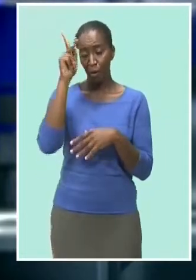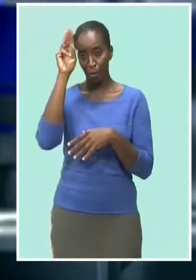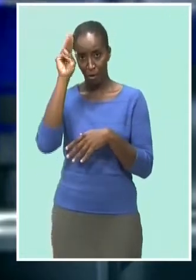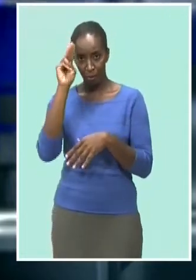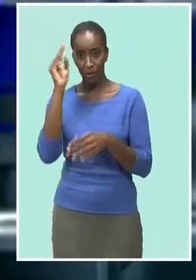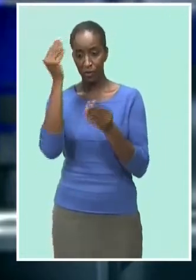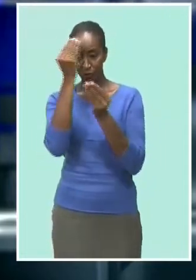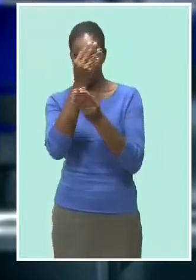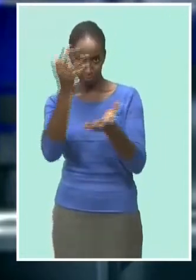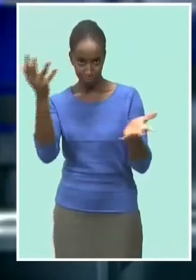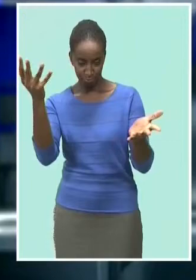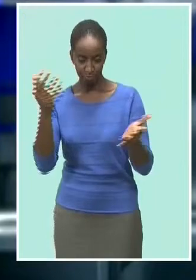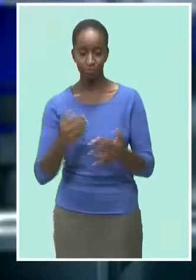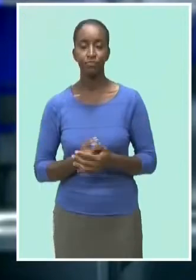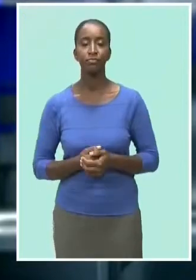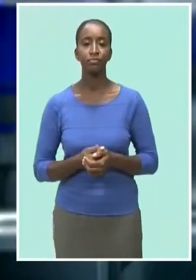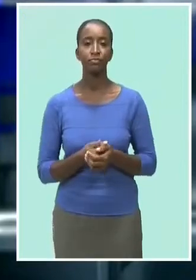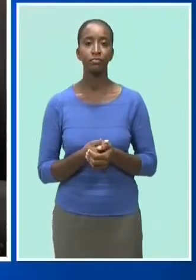government headquarters.